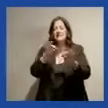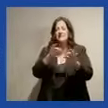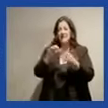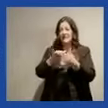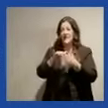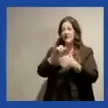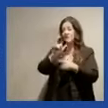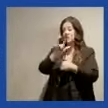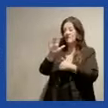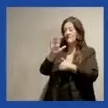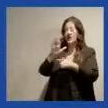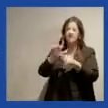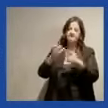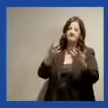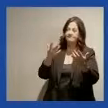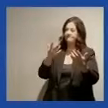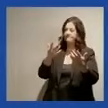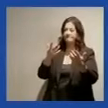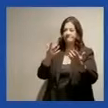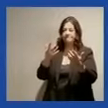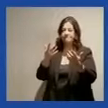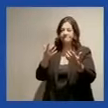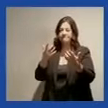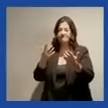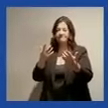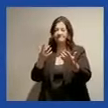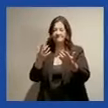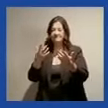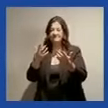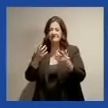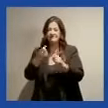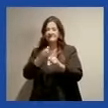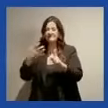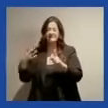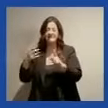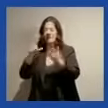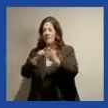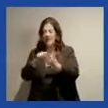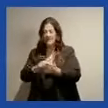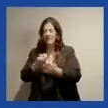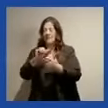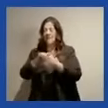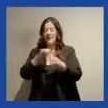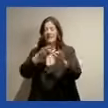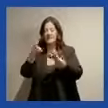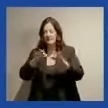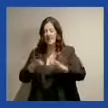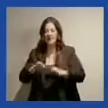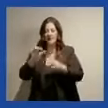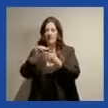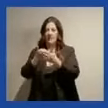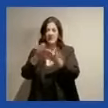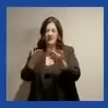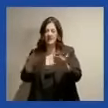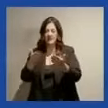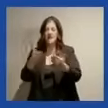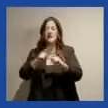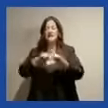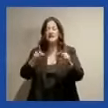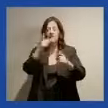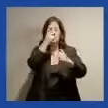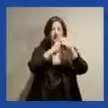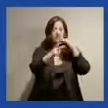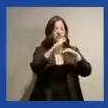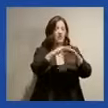25 pages, to be fair. That's where the difference lies. On different projections on